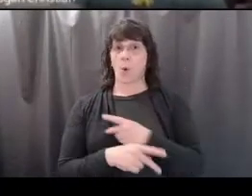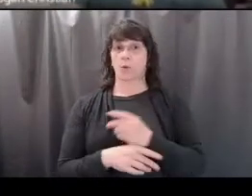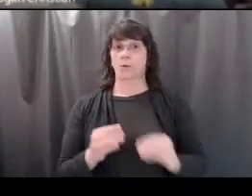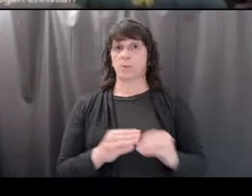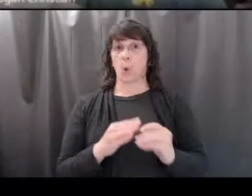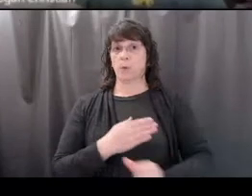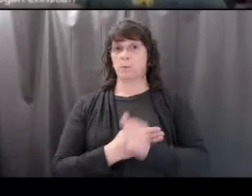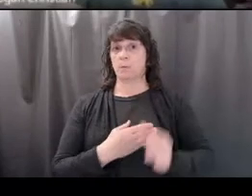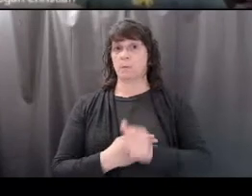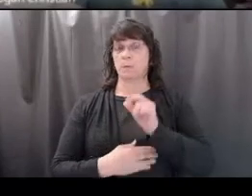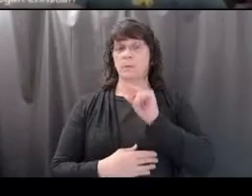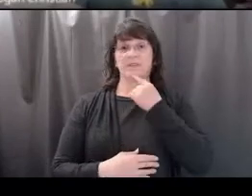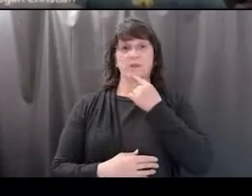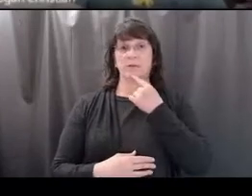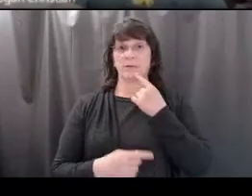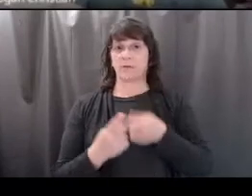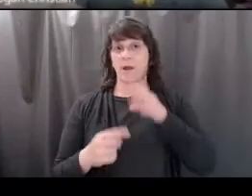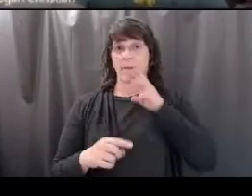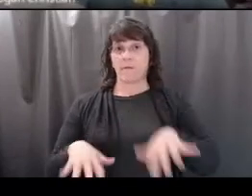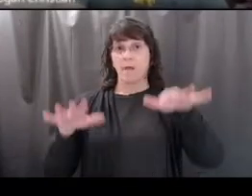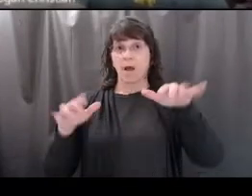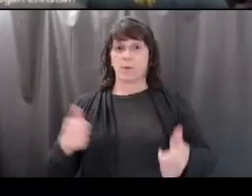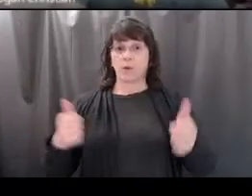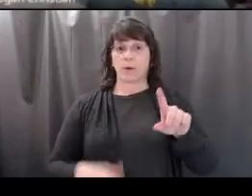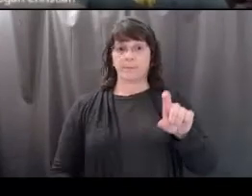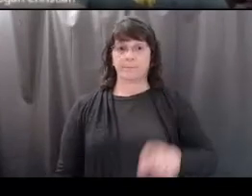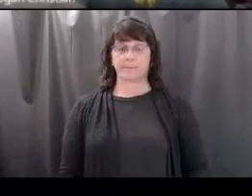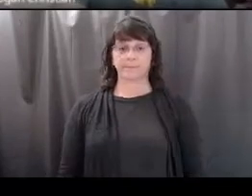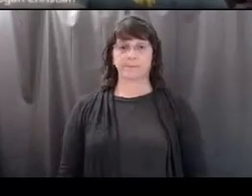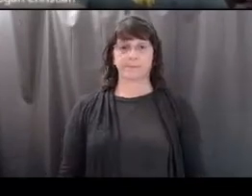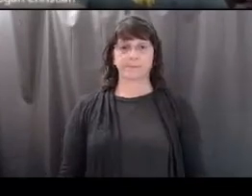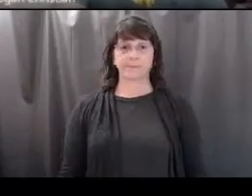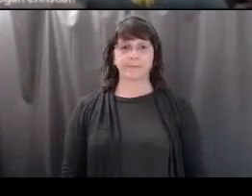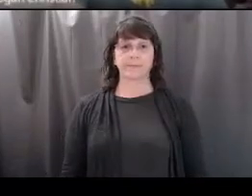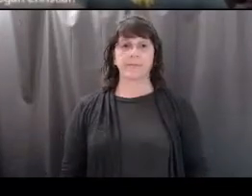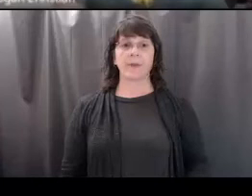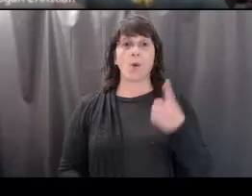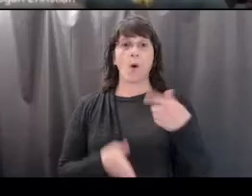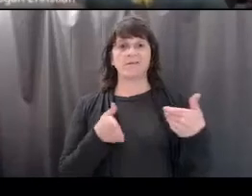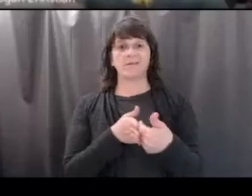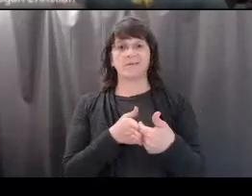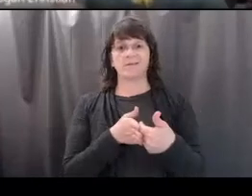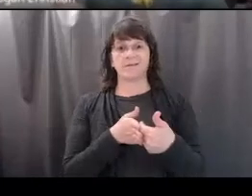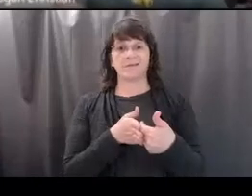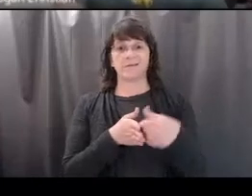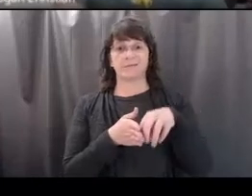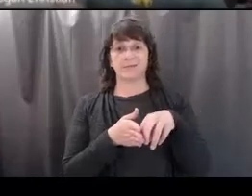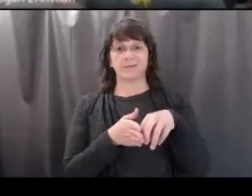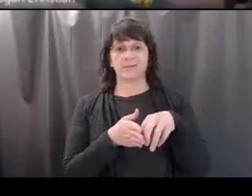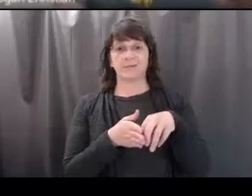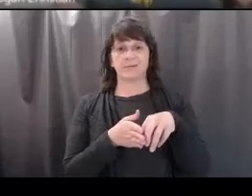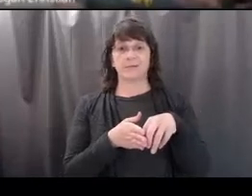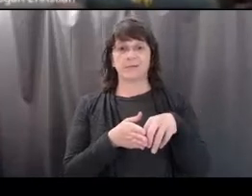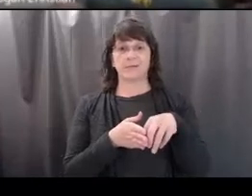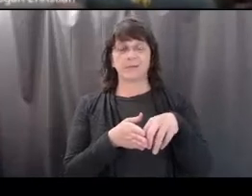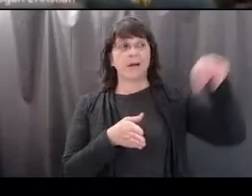more severely impacted by a flood. You might see that there's one right along the bank there on that picture on the right, and then some further up on the